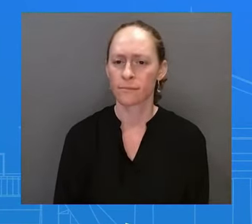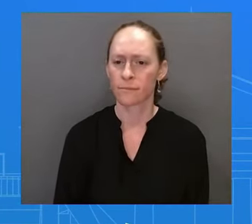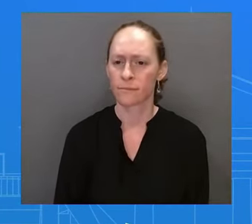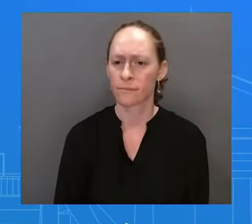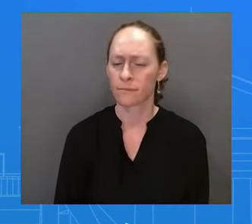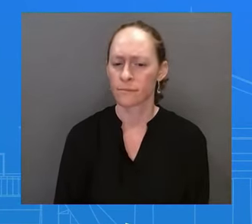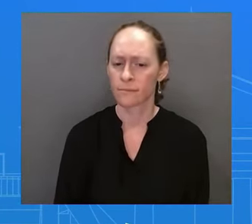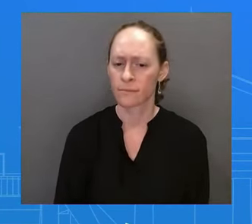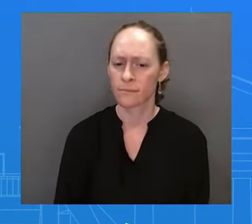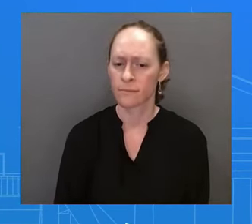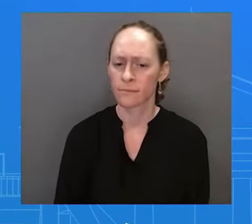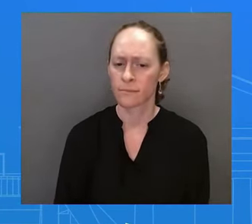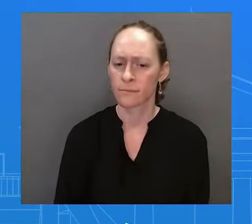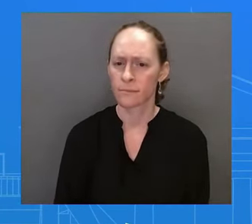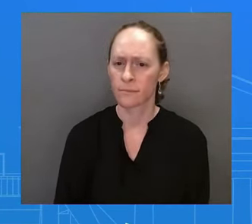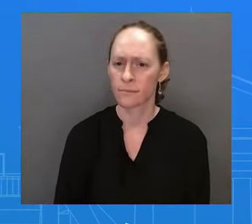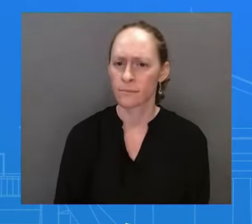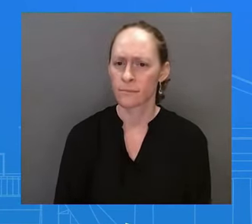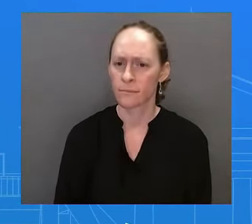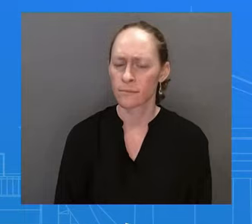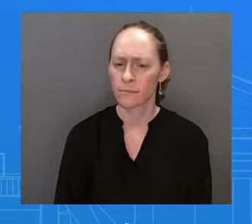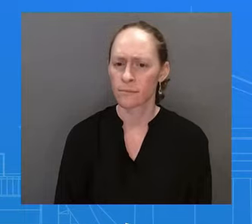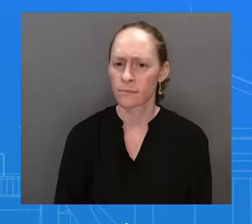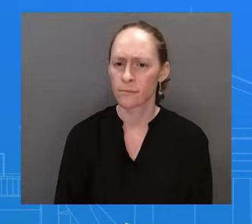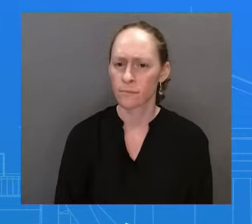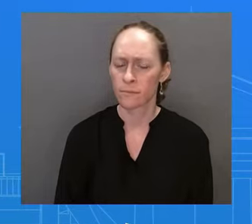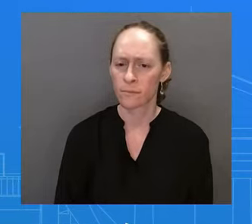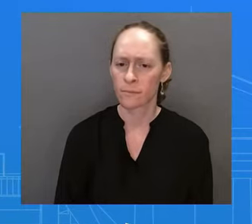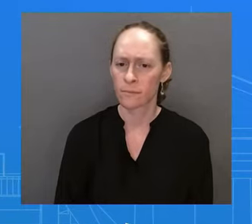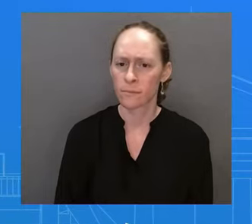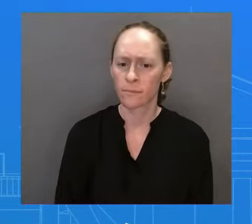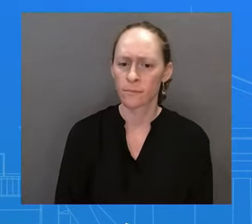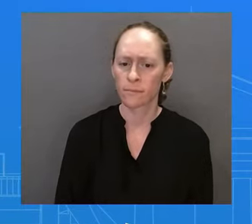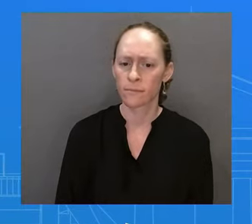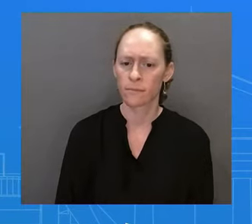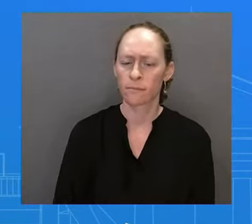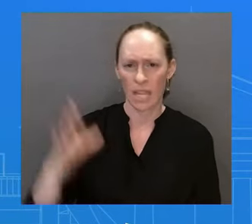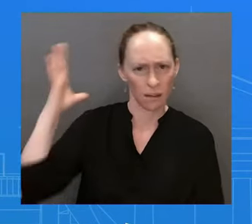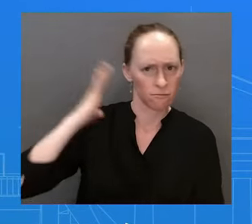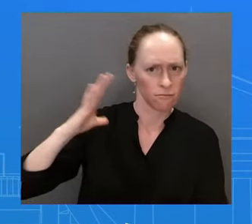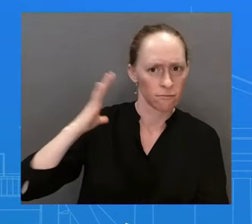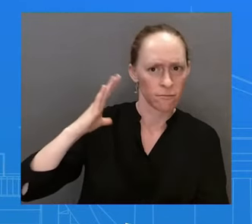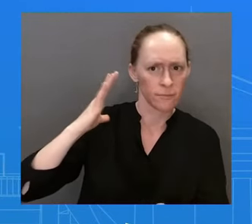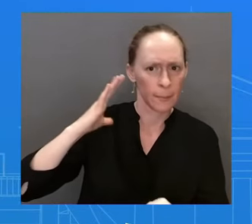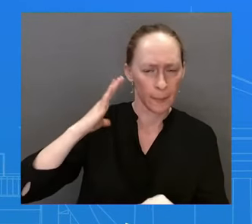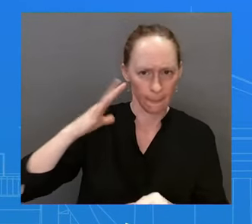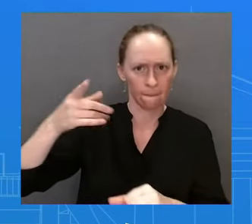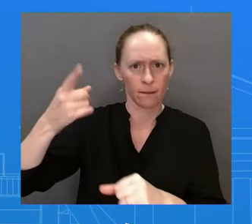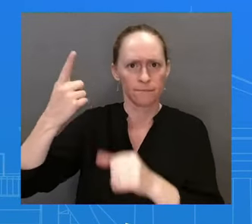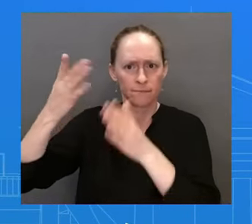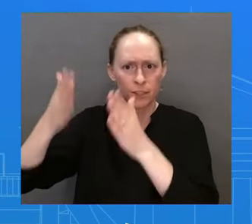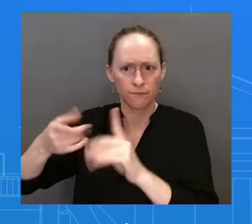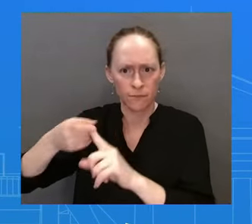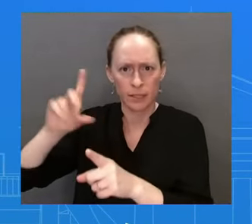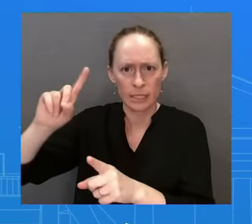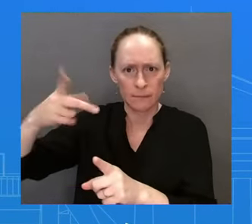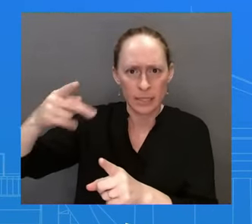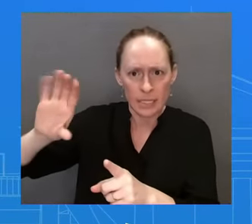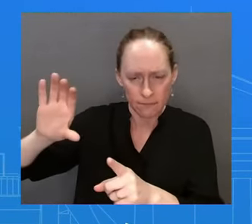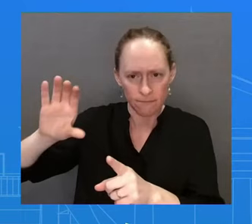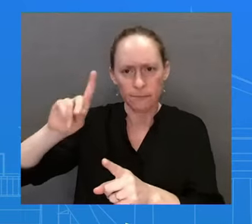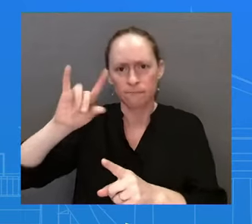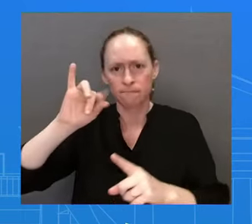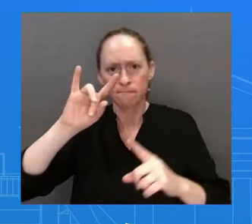public engagement met with family and attorneys about the possibility of extradition